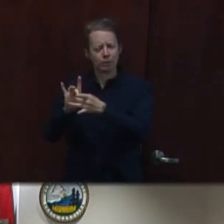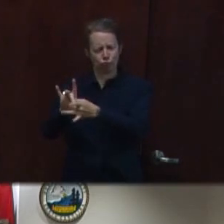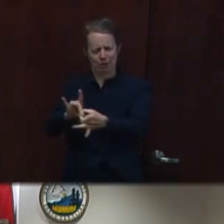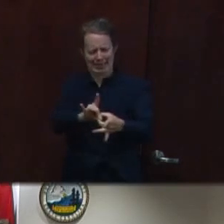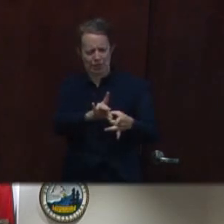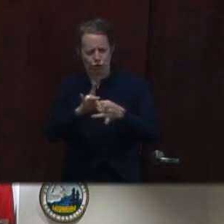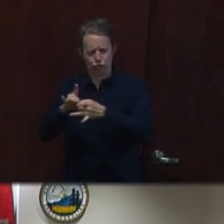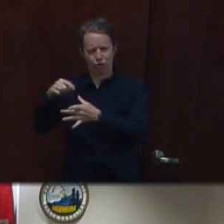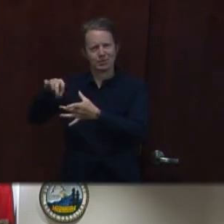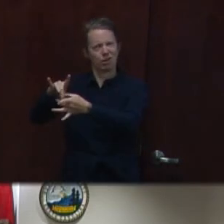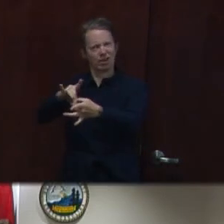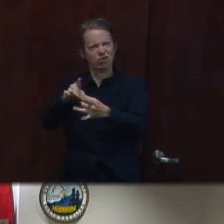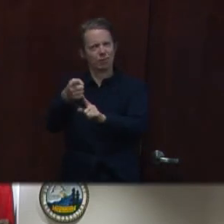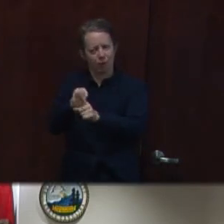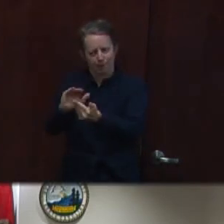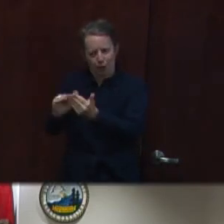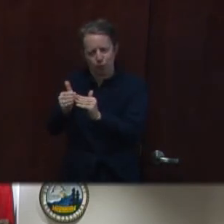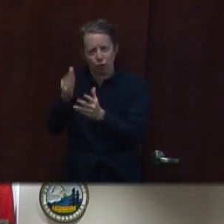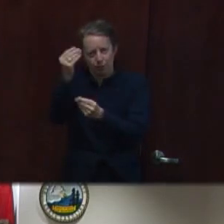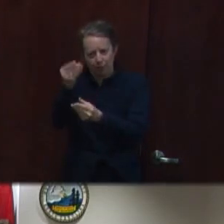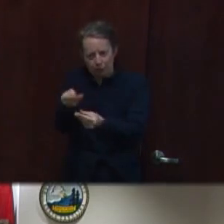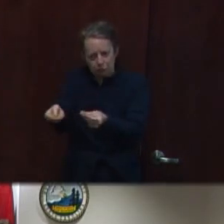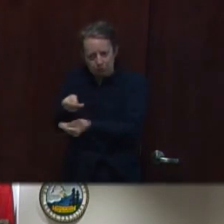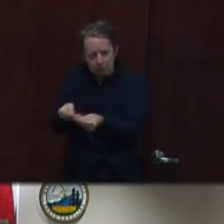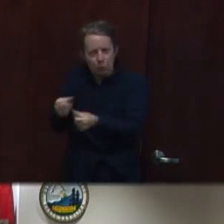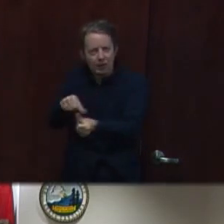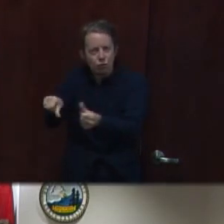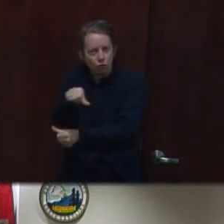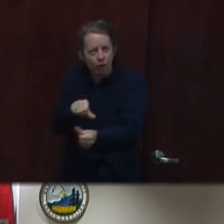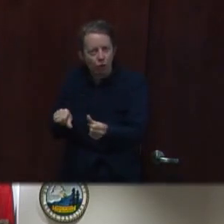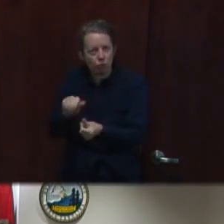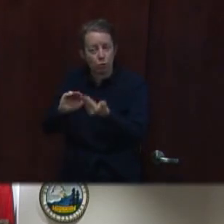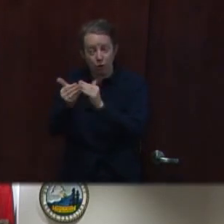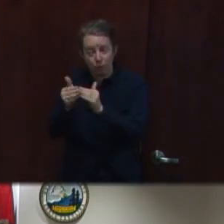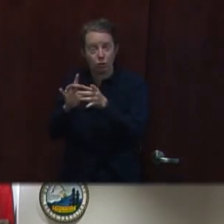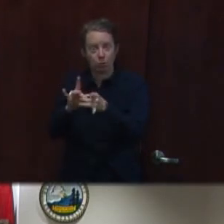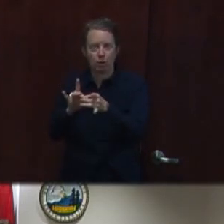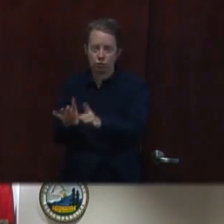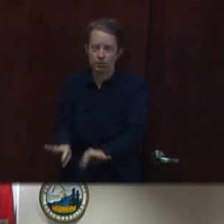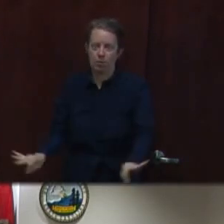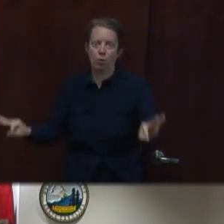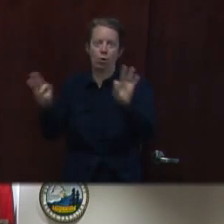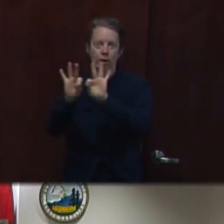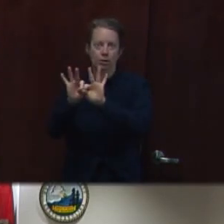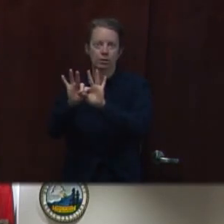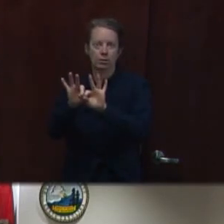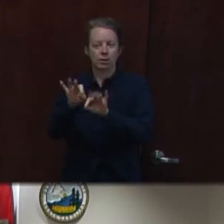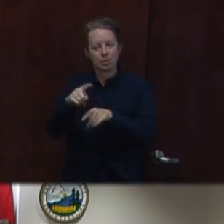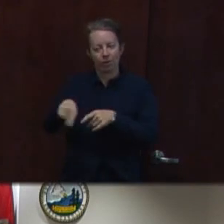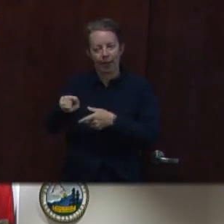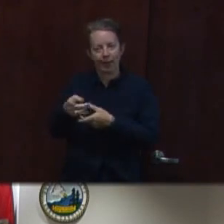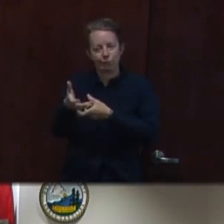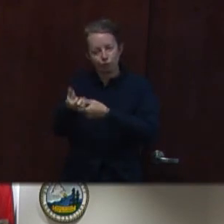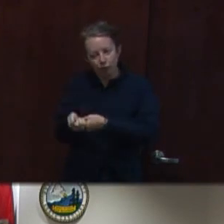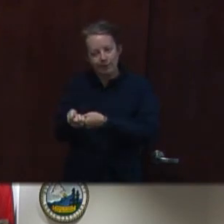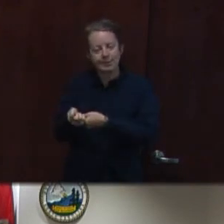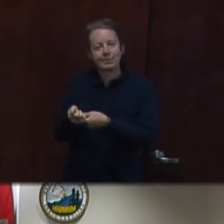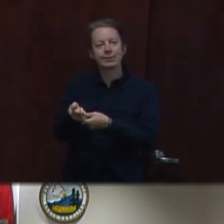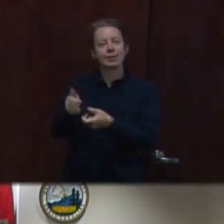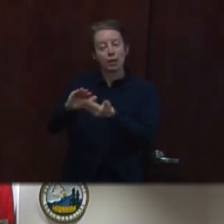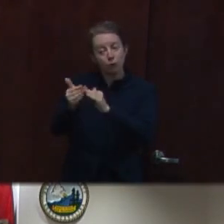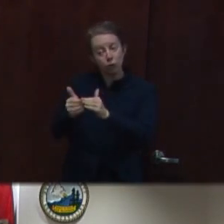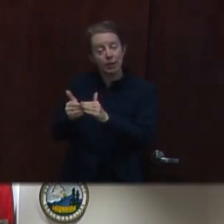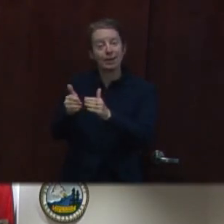tend to get their information, and building those relationships are really important for them to trust the government, Buncombe County government in